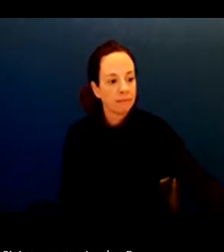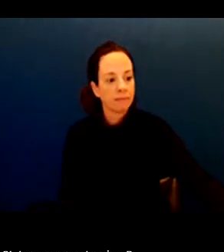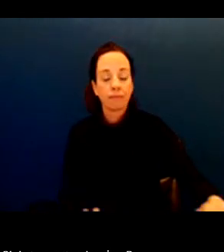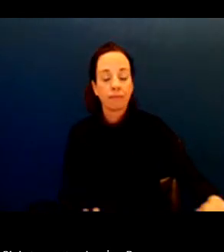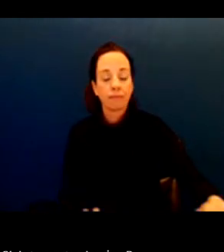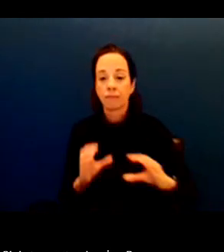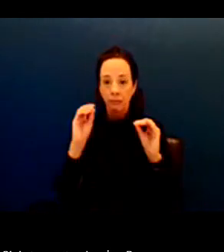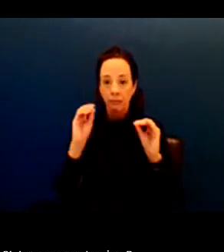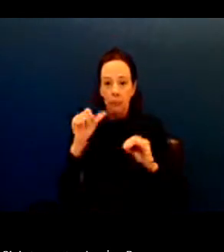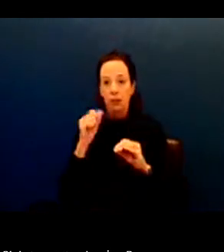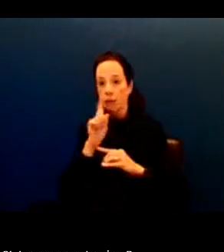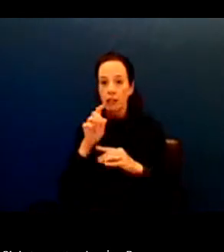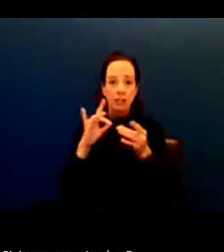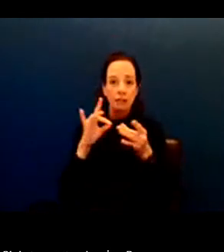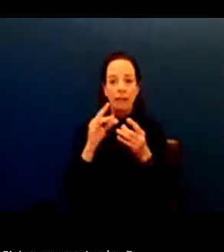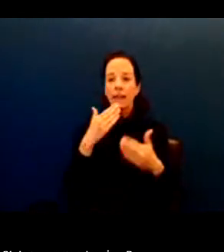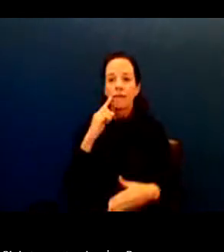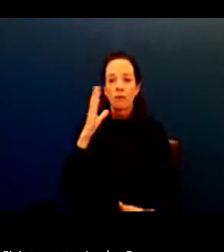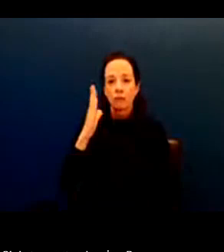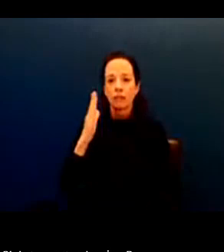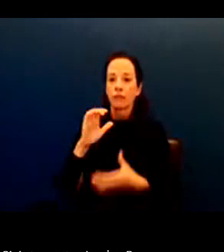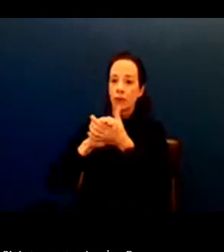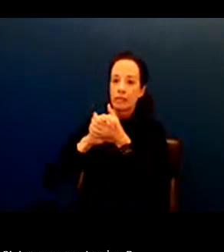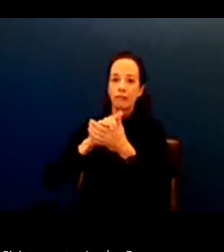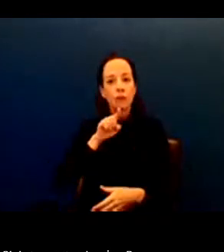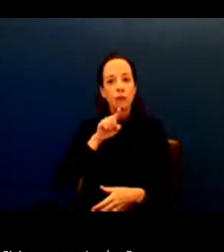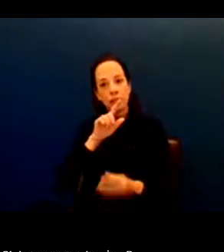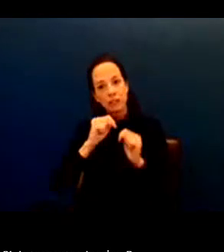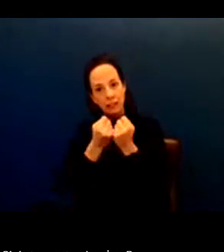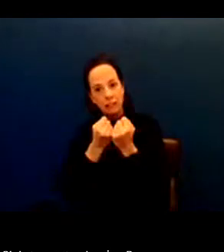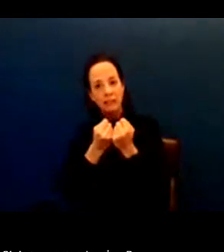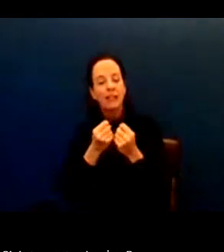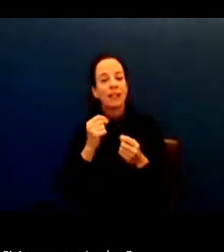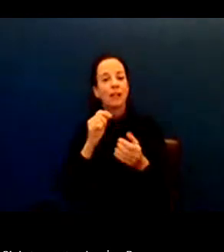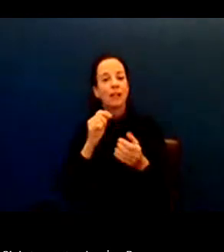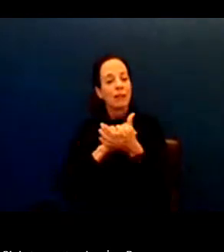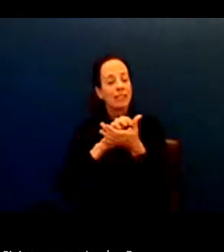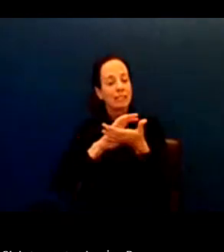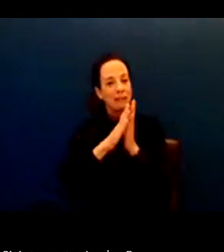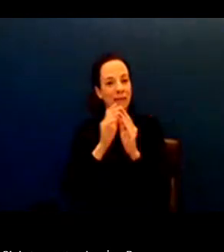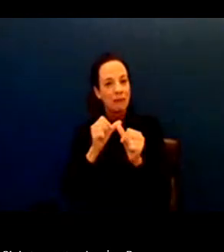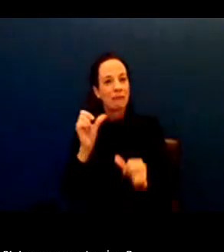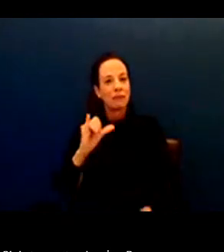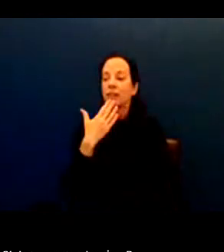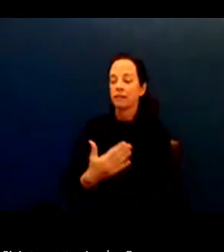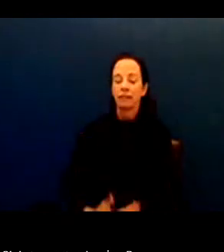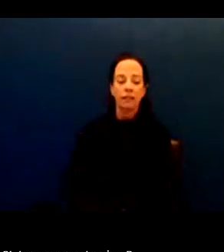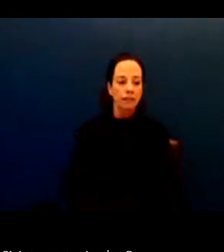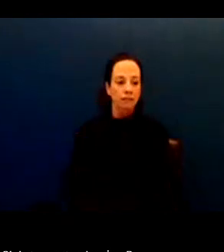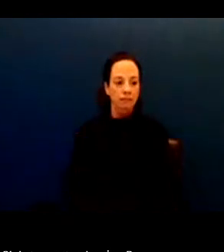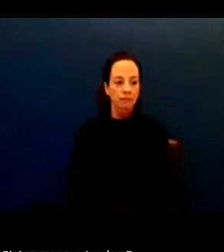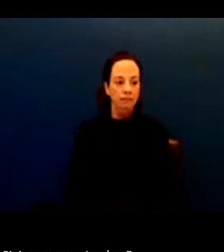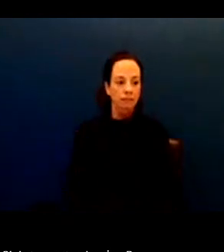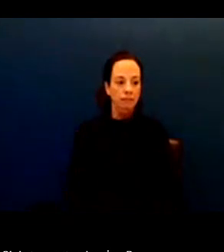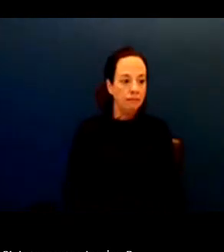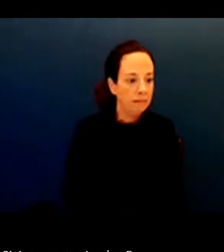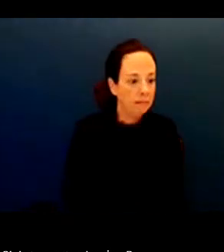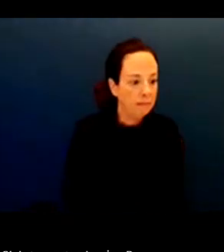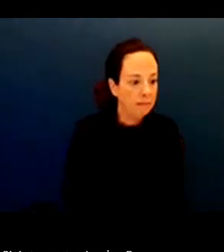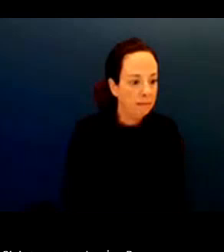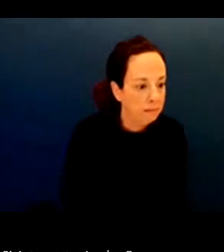your presentations. Congratulations to you and your team, and congrats on being permanent. Thank you. Thank you. Now we're on to item